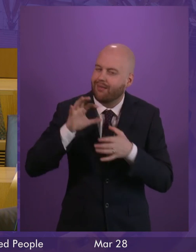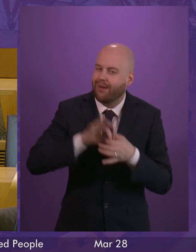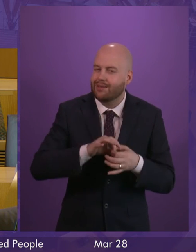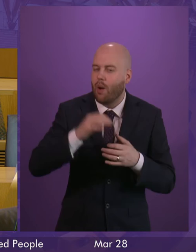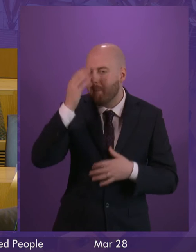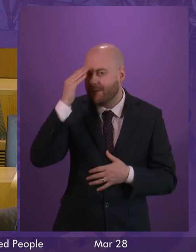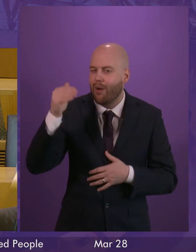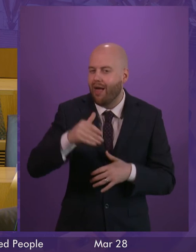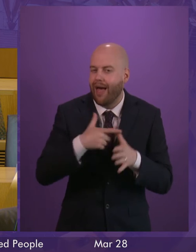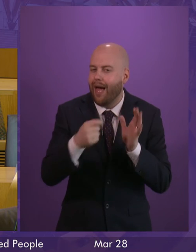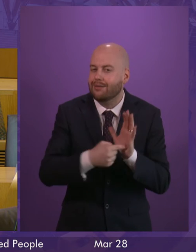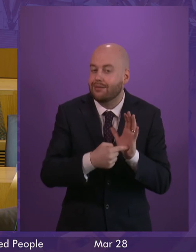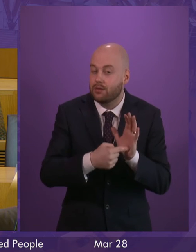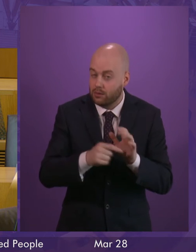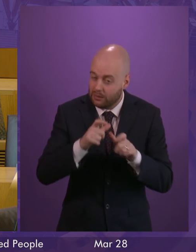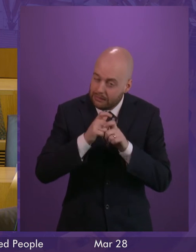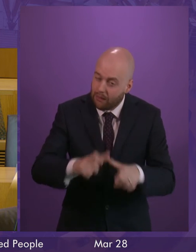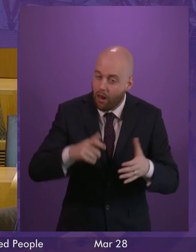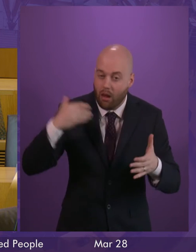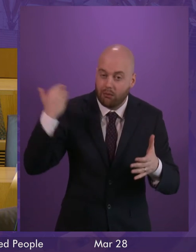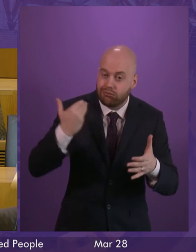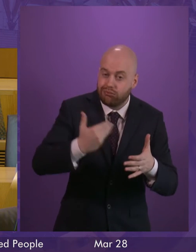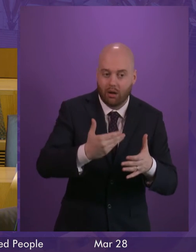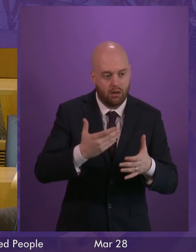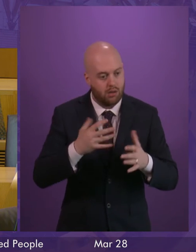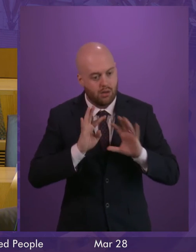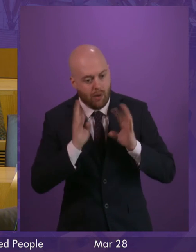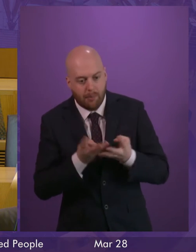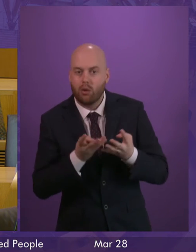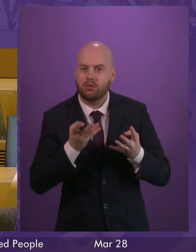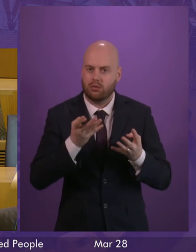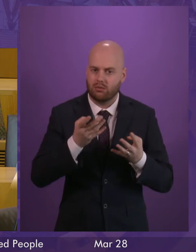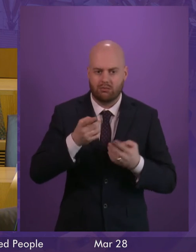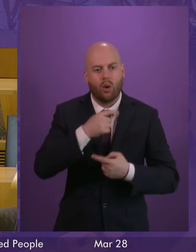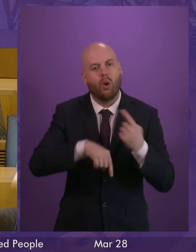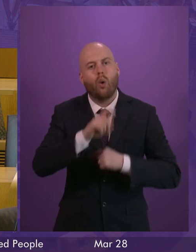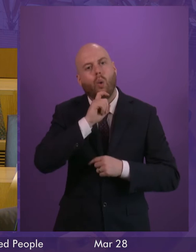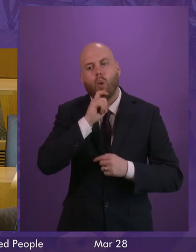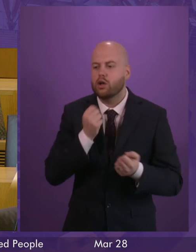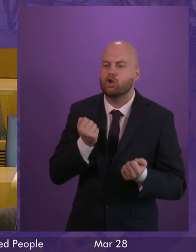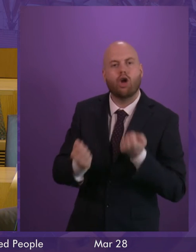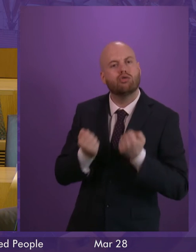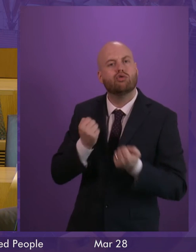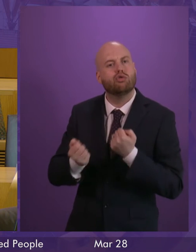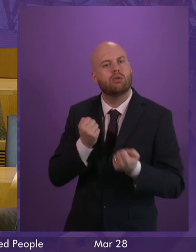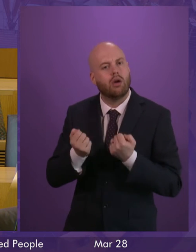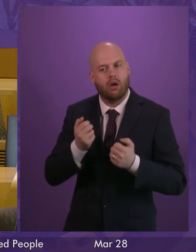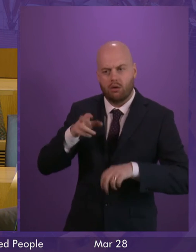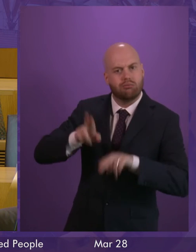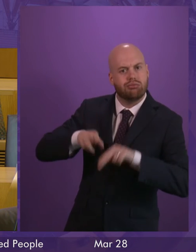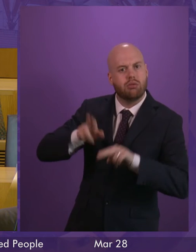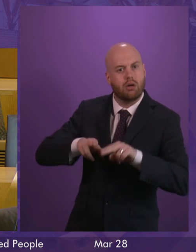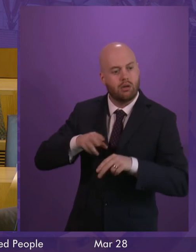still in mental health tribunals overusing curators when those who sit in judgment of the mental health tribunals don't believe